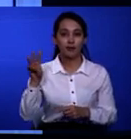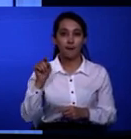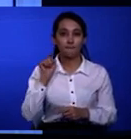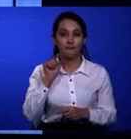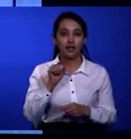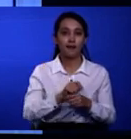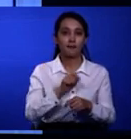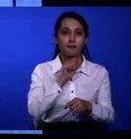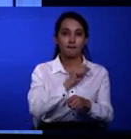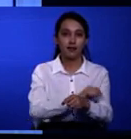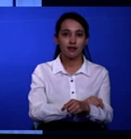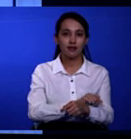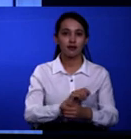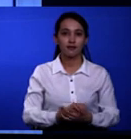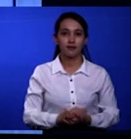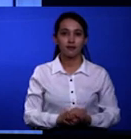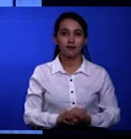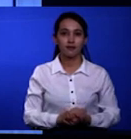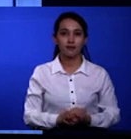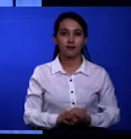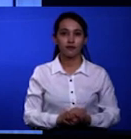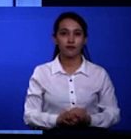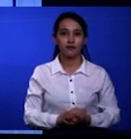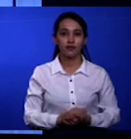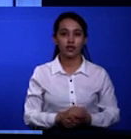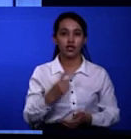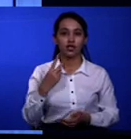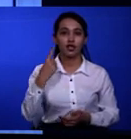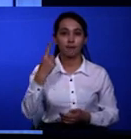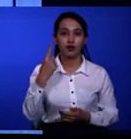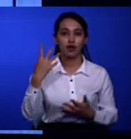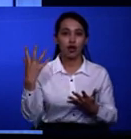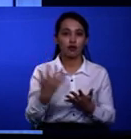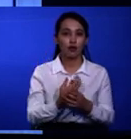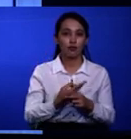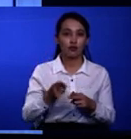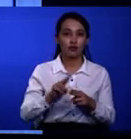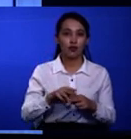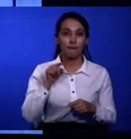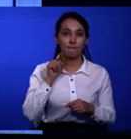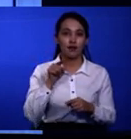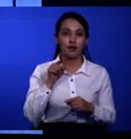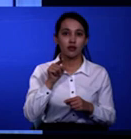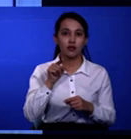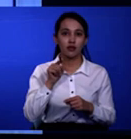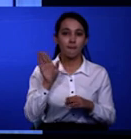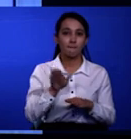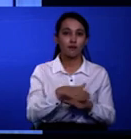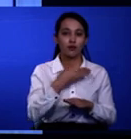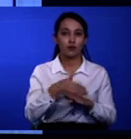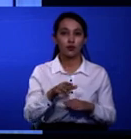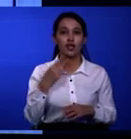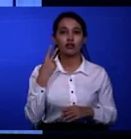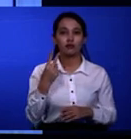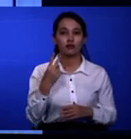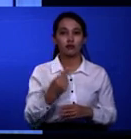1000 metr. Demak, buning 2 dan 1 ni topish uchun 1000 ni 2 ga bo'lamiz.